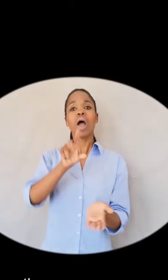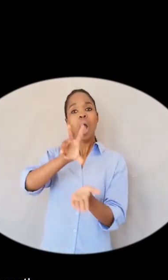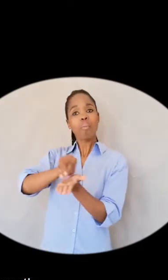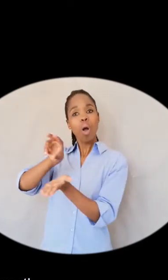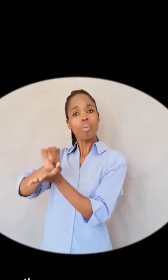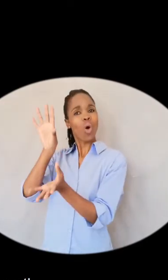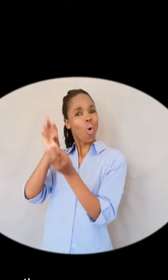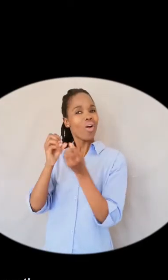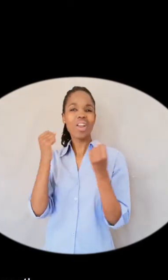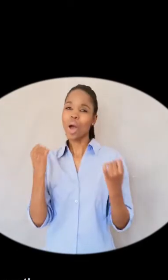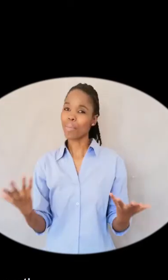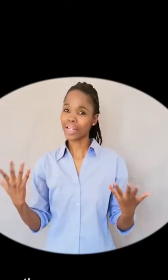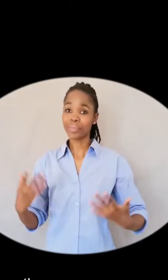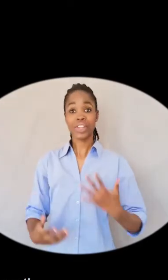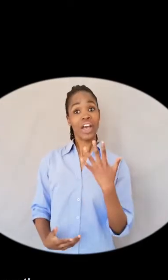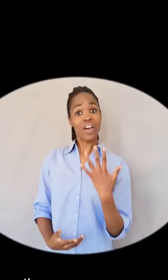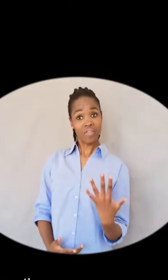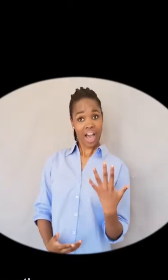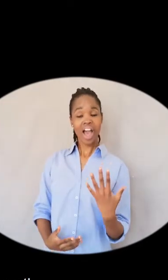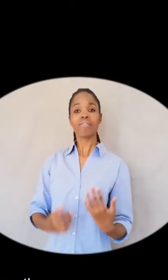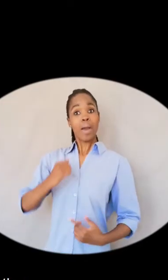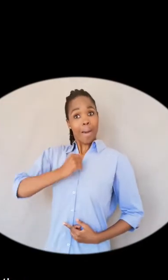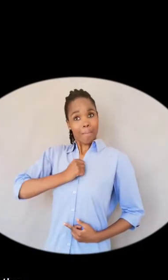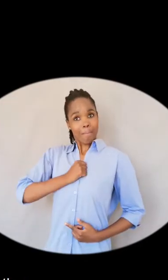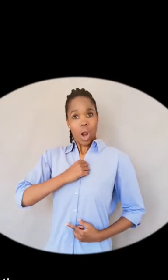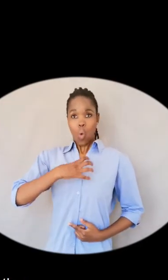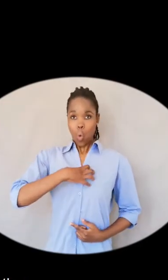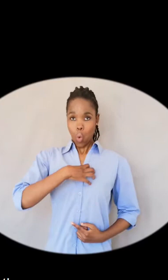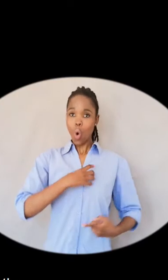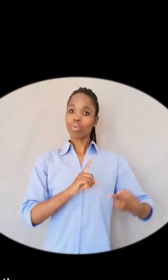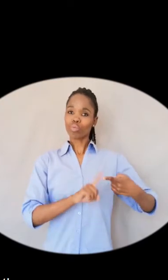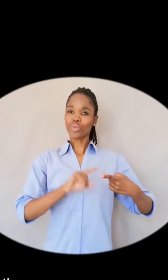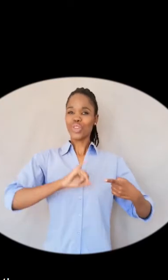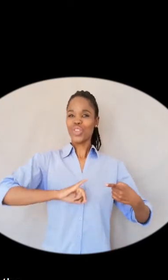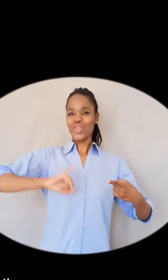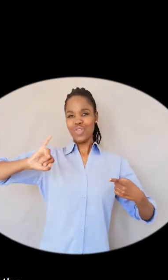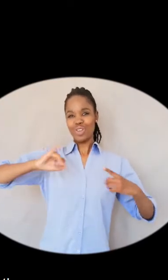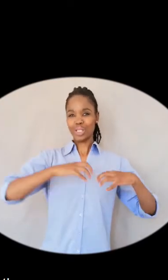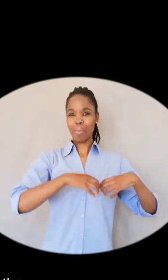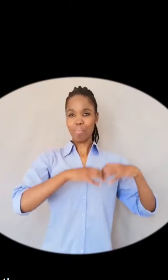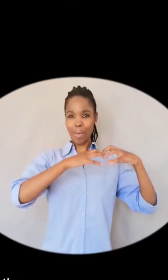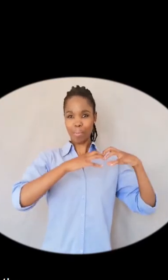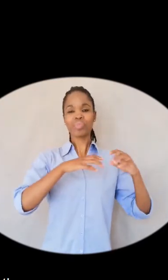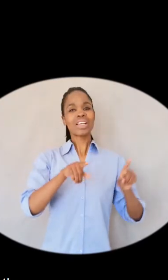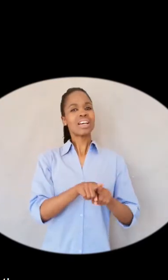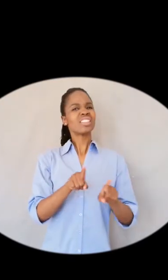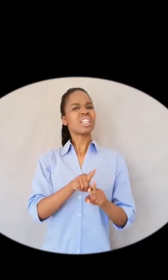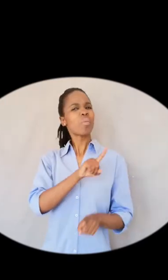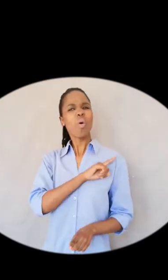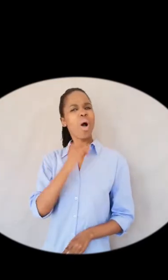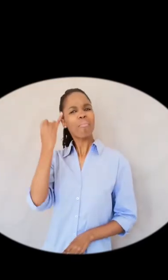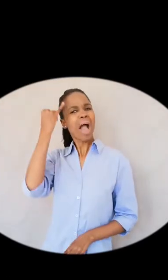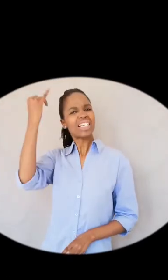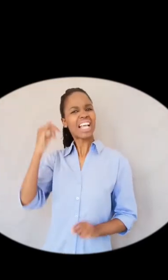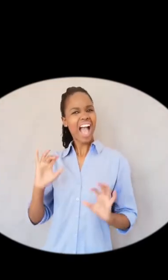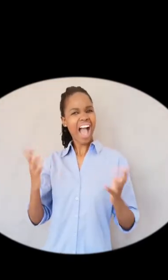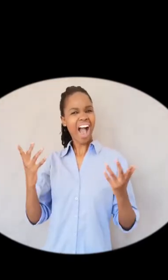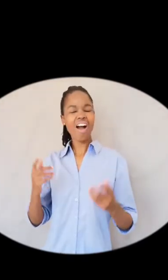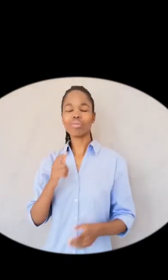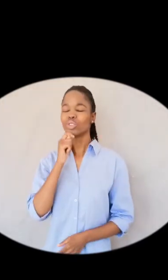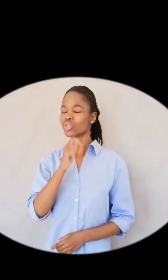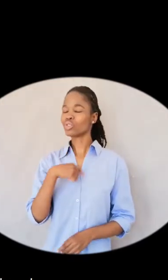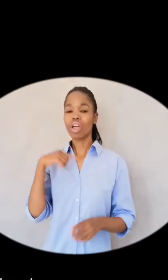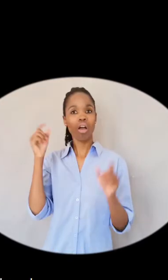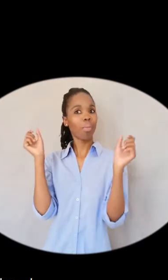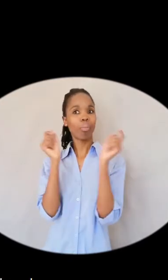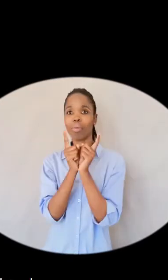simple. Our network currently is about five podcasts. So my podcast was sort of the first podcast that we did. So this came